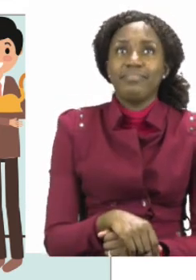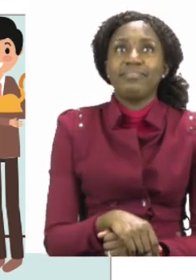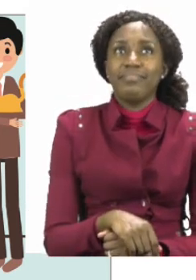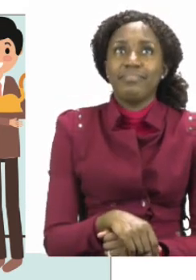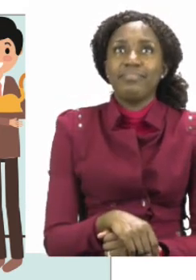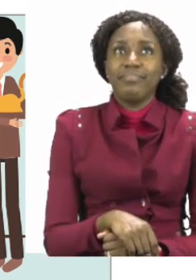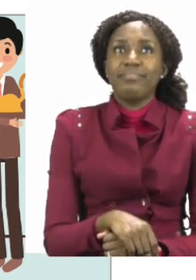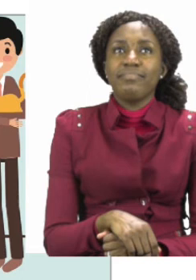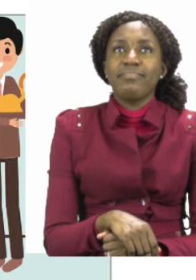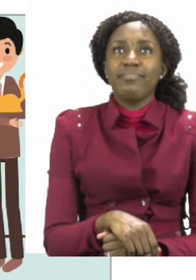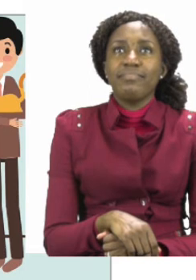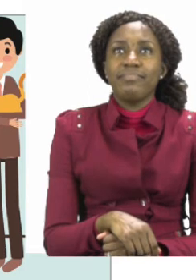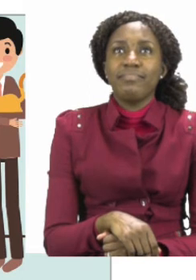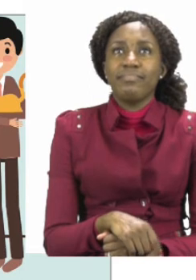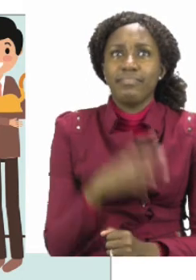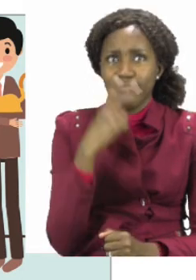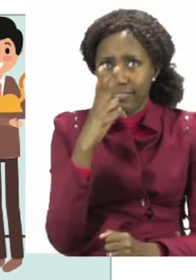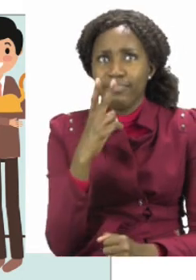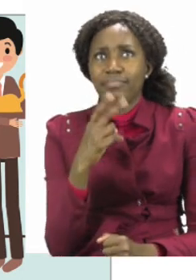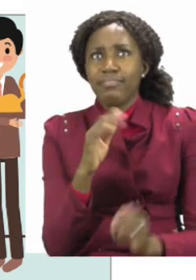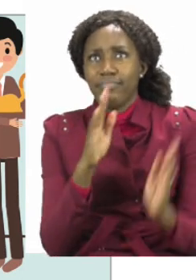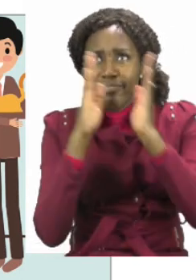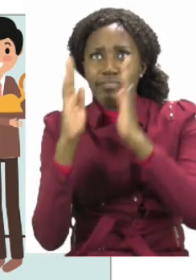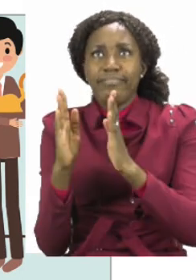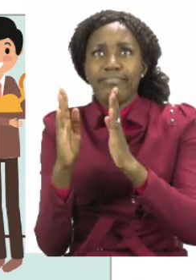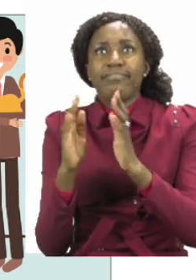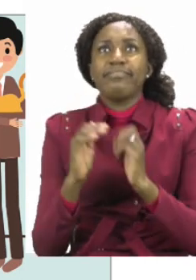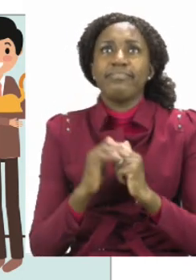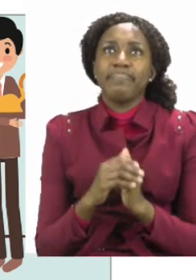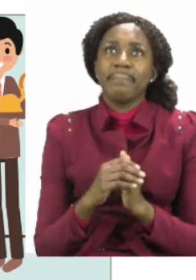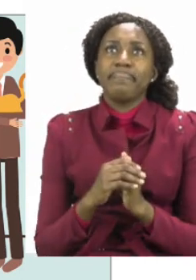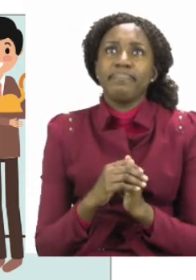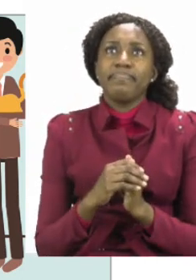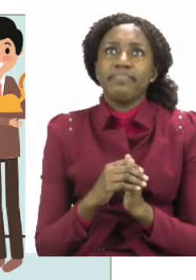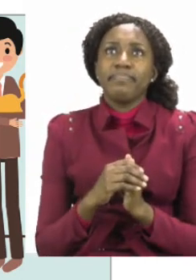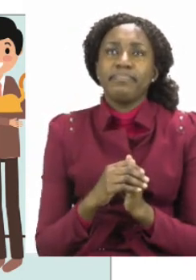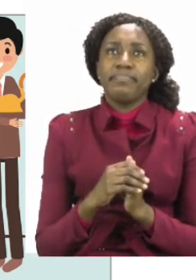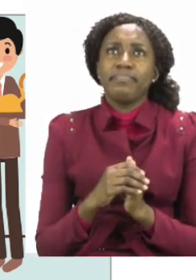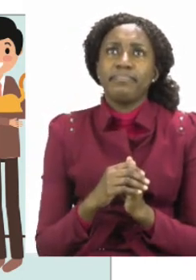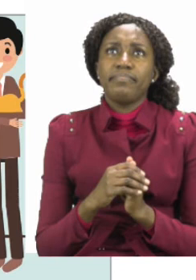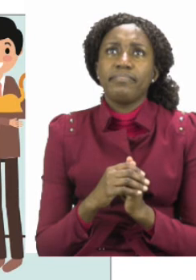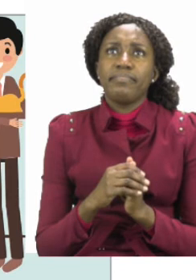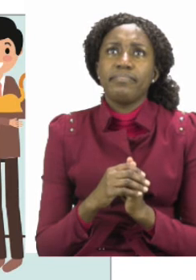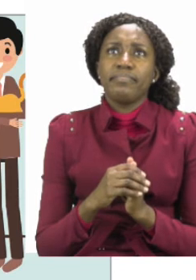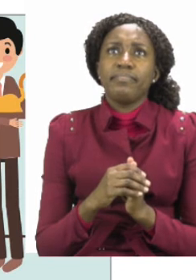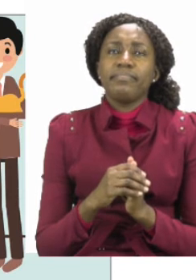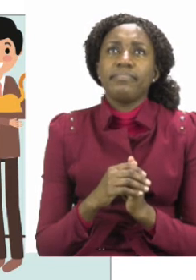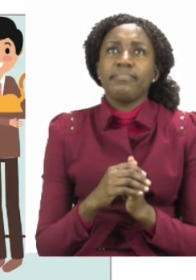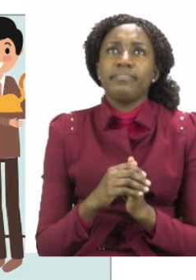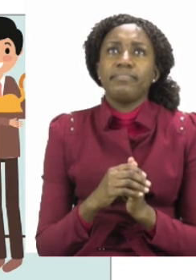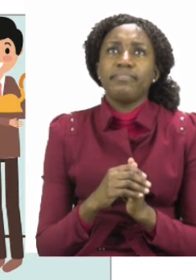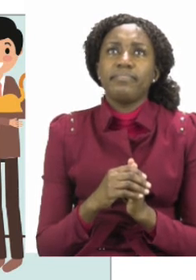Let's quickly see what happens in the next picture. In the second picture,